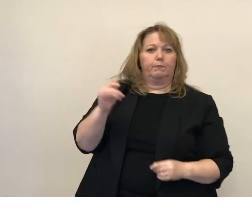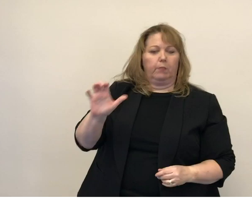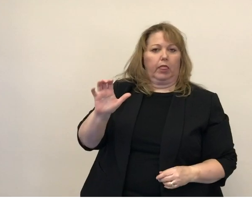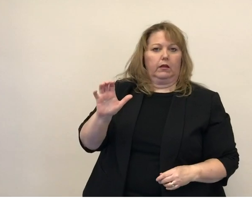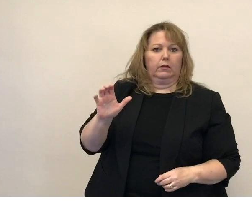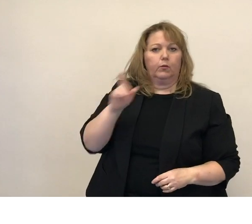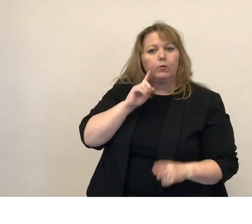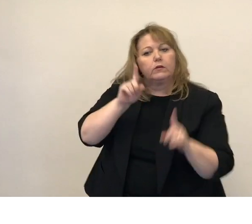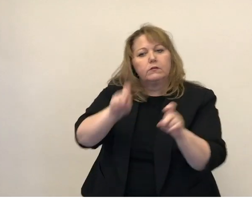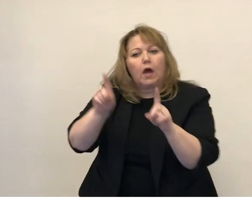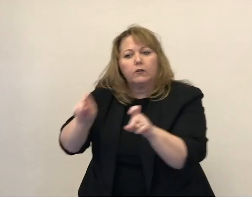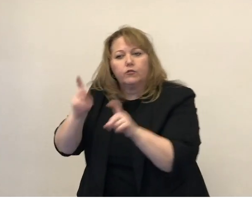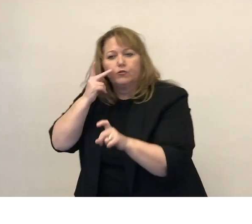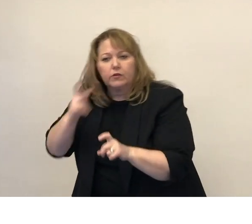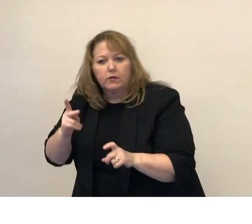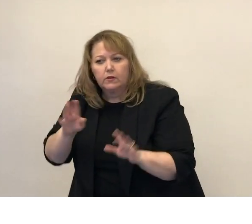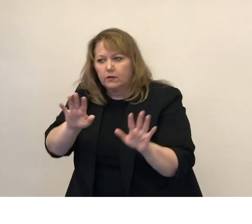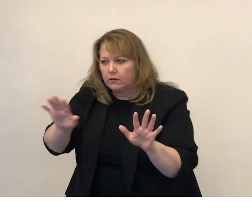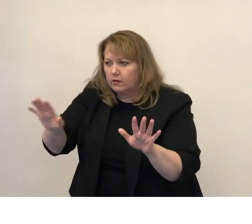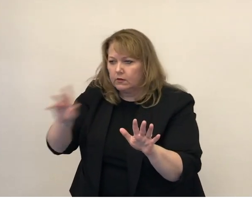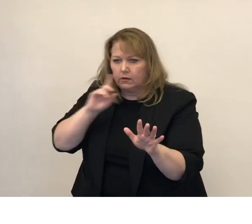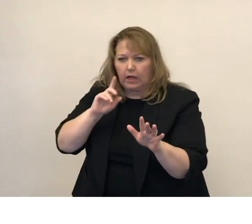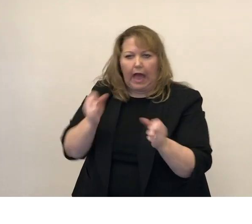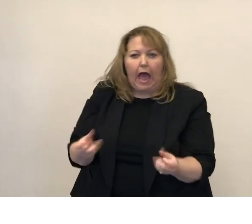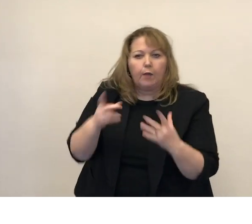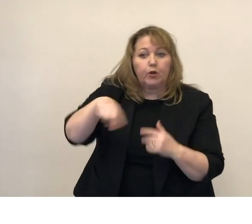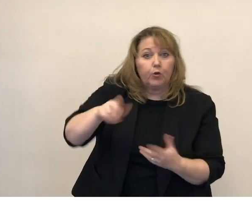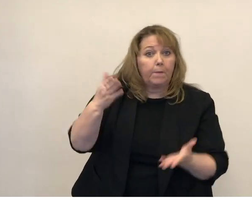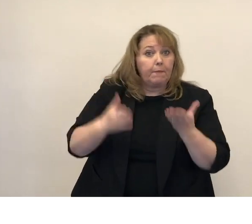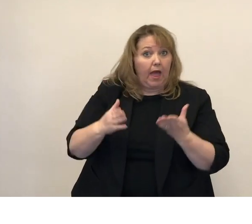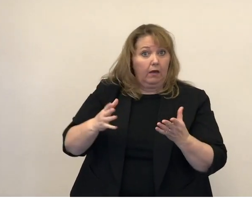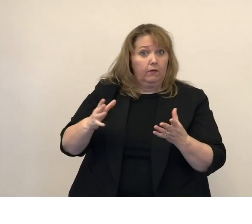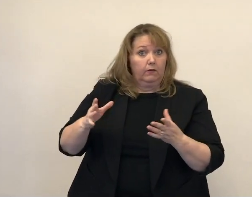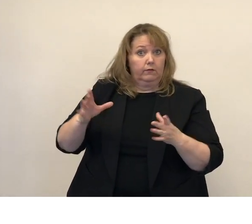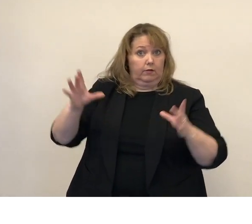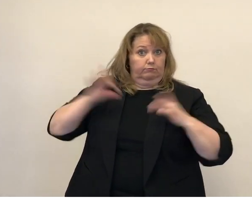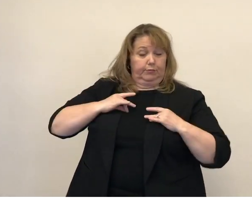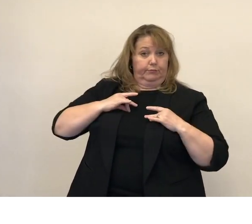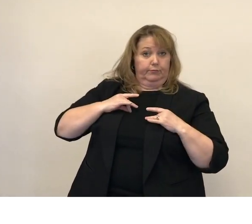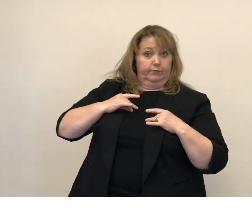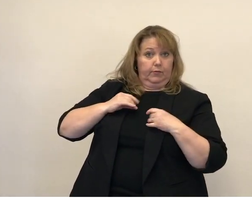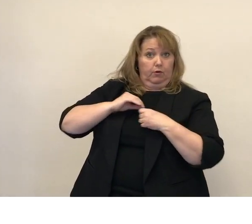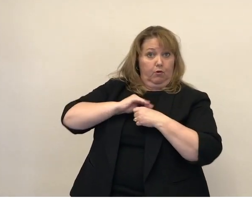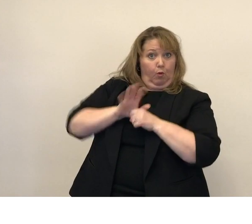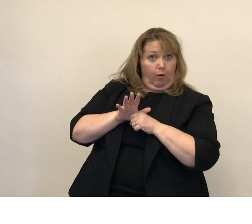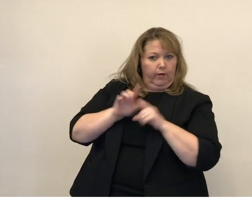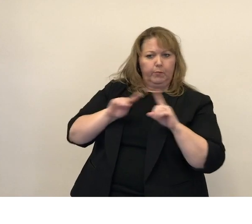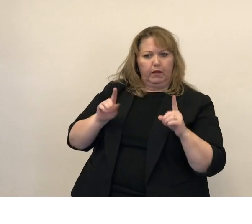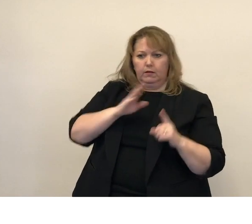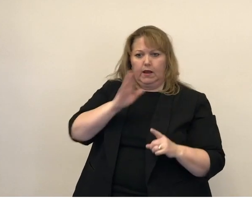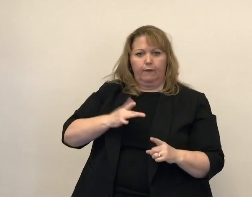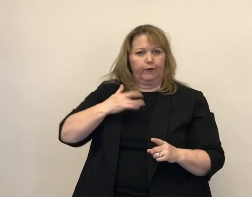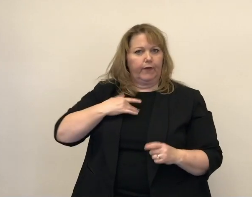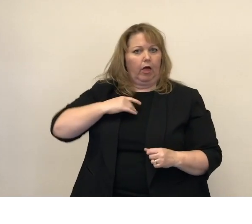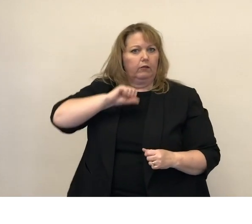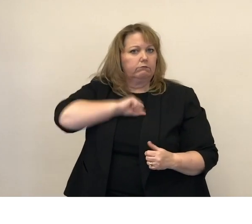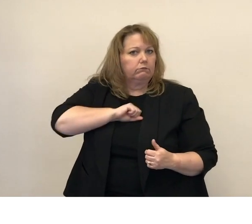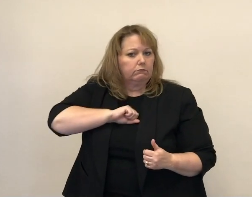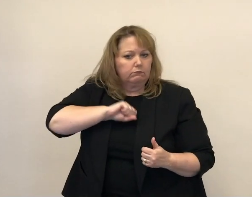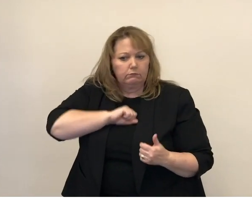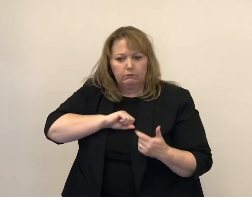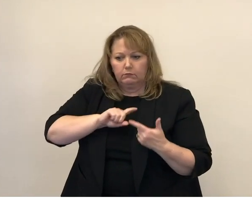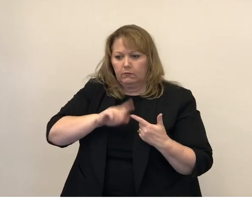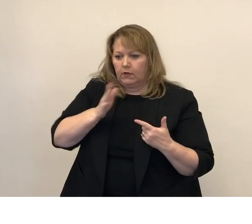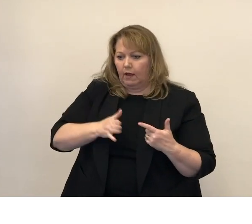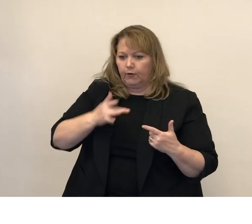symptomatic individuals. I need to be able to test the percentage sample of our population that are asymptomatic